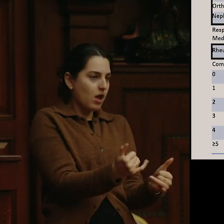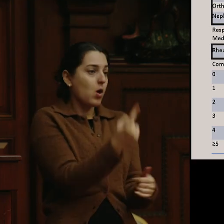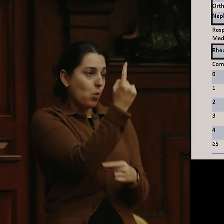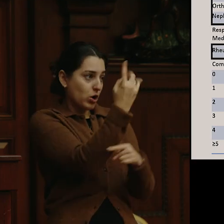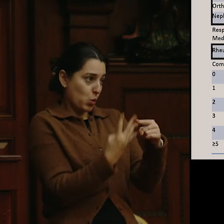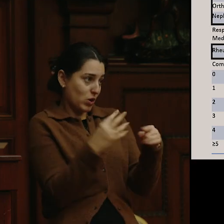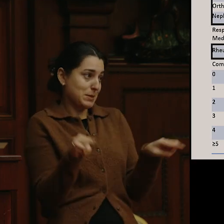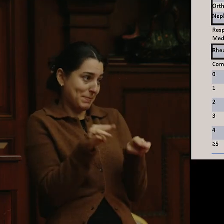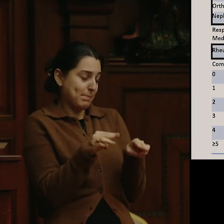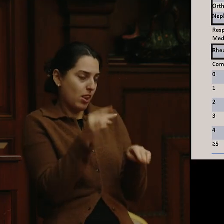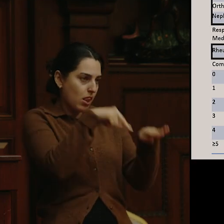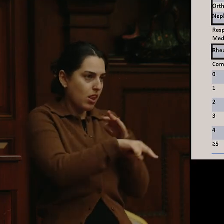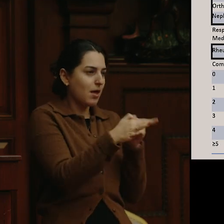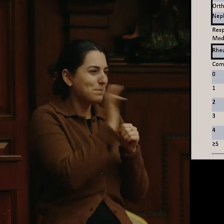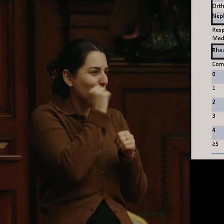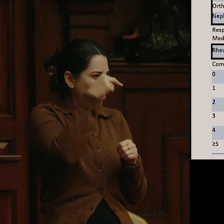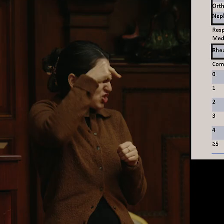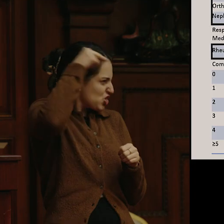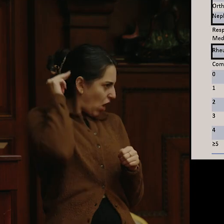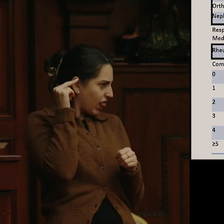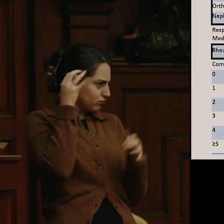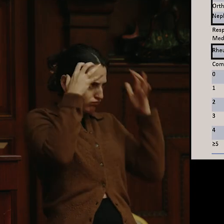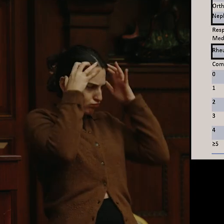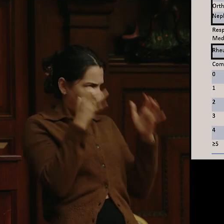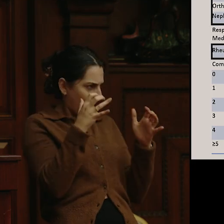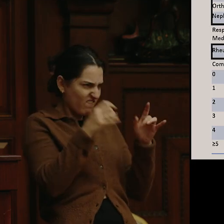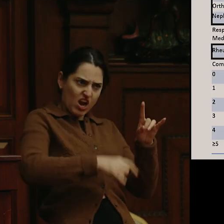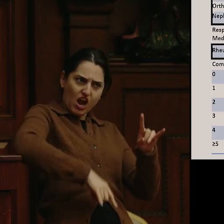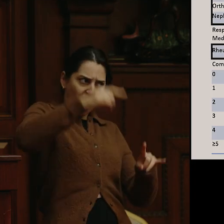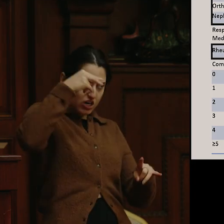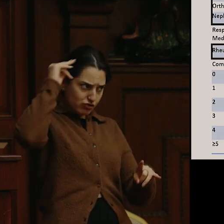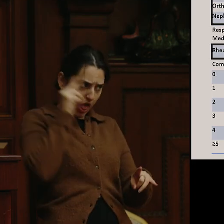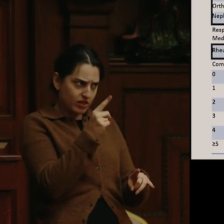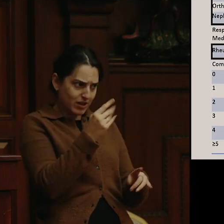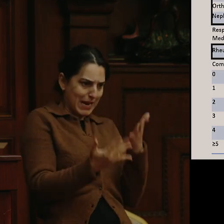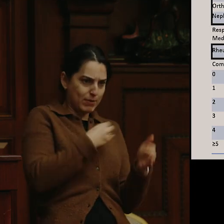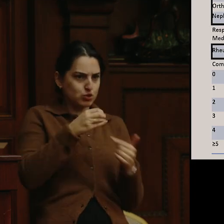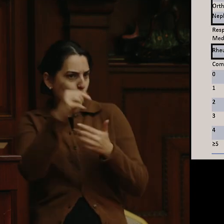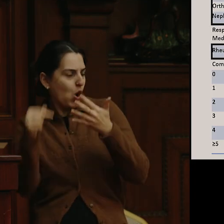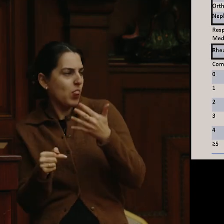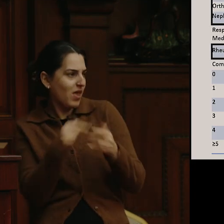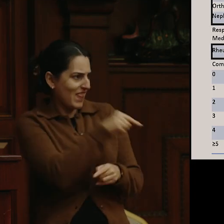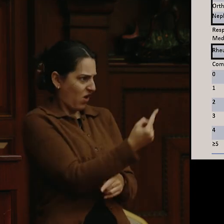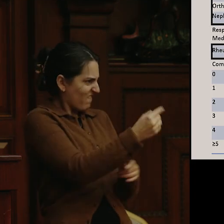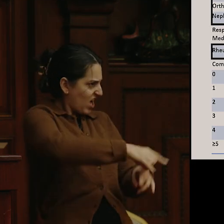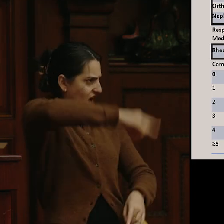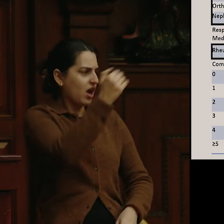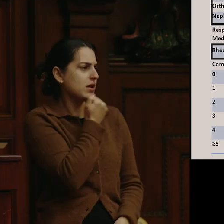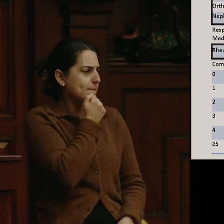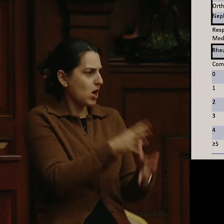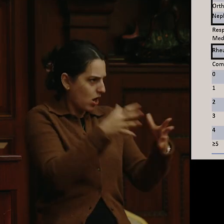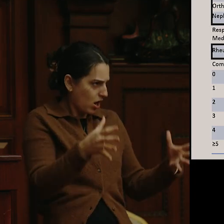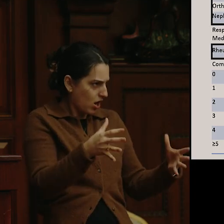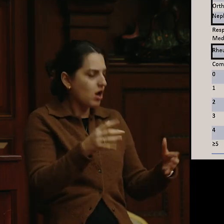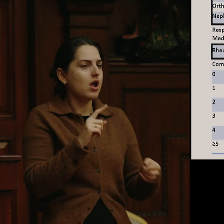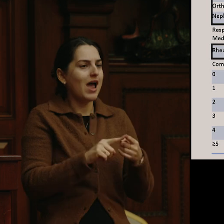quarter of these were admitted under neurology, so a much higher proportion of neurology admissions compared to the other conditions we looked at, and about